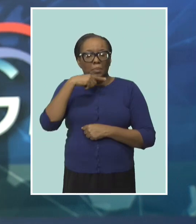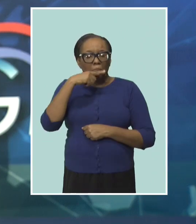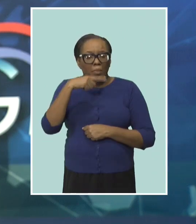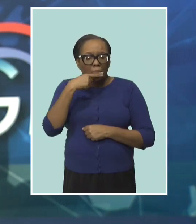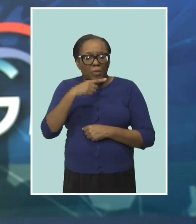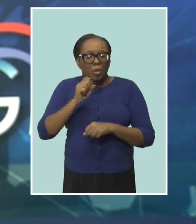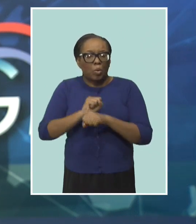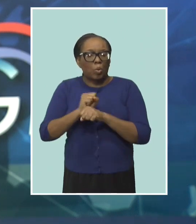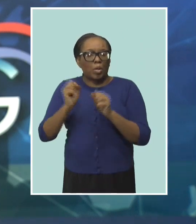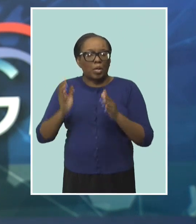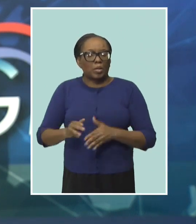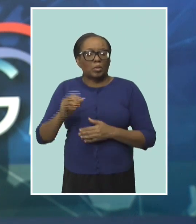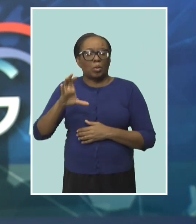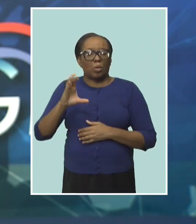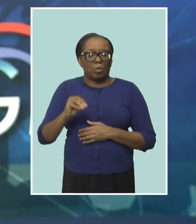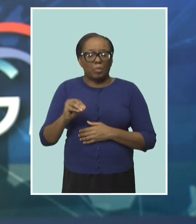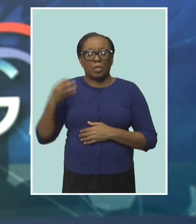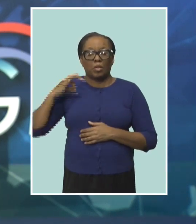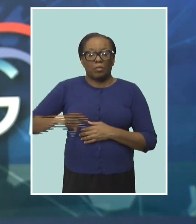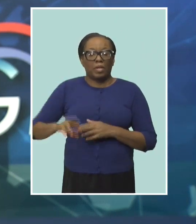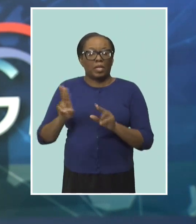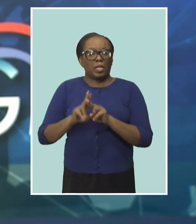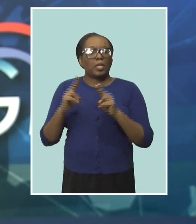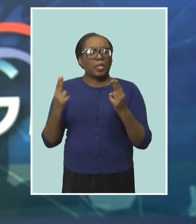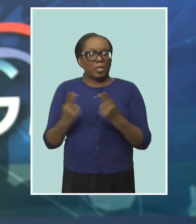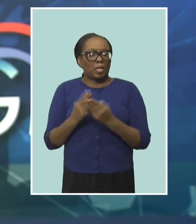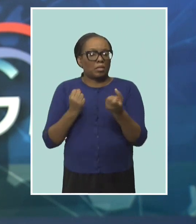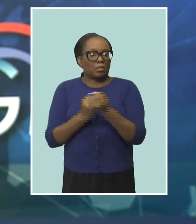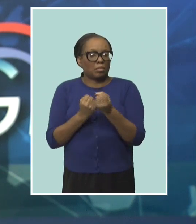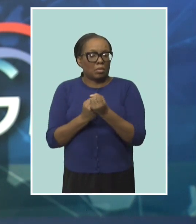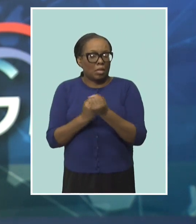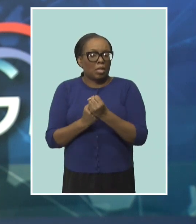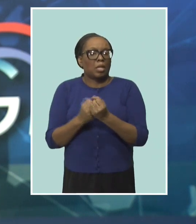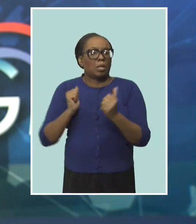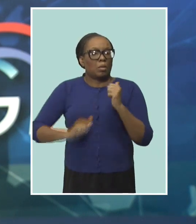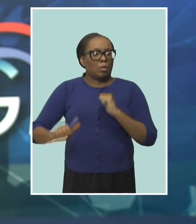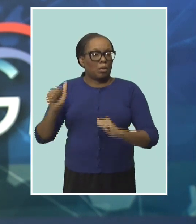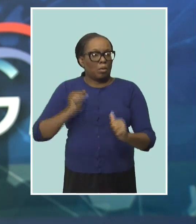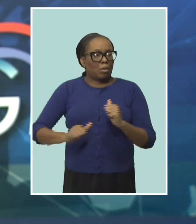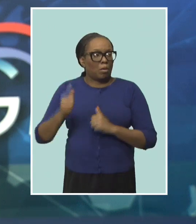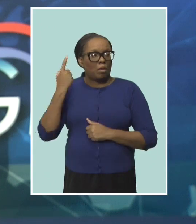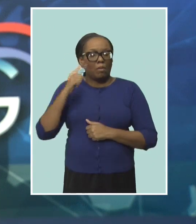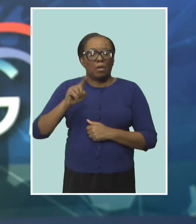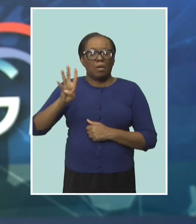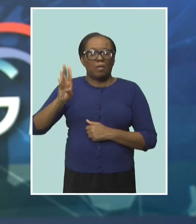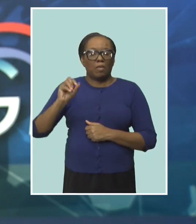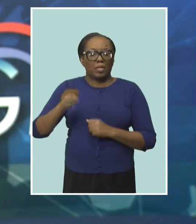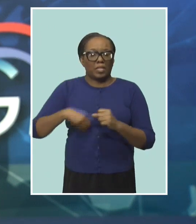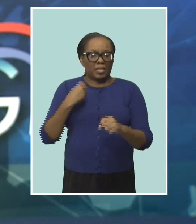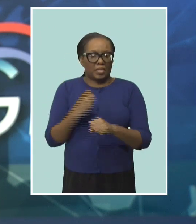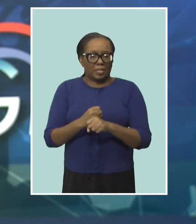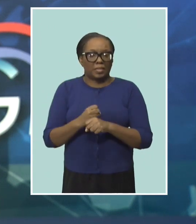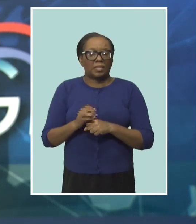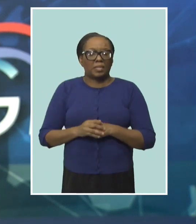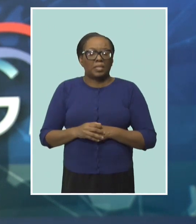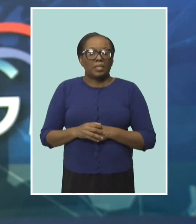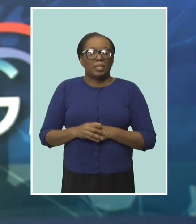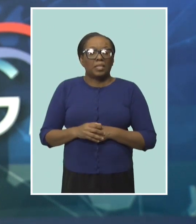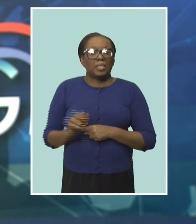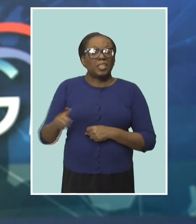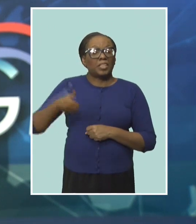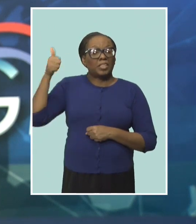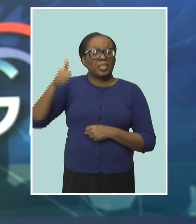Title sponsors Barbados Public Workers Cooperative Credit Union has been with the comedy show for the past 40 years.